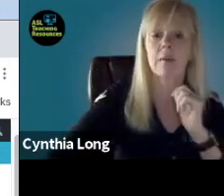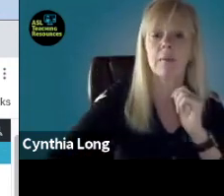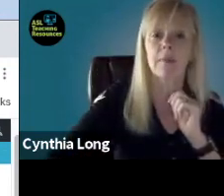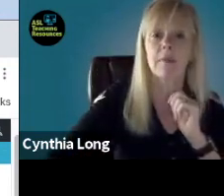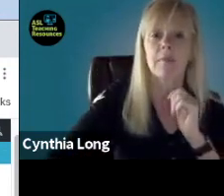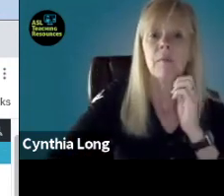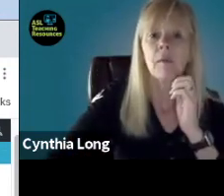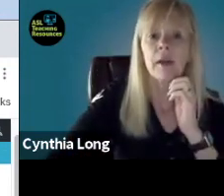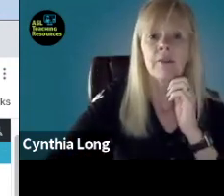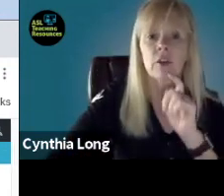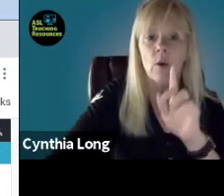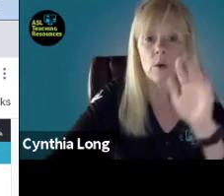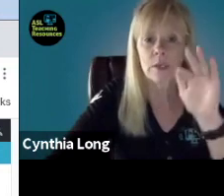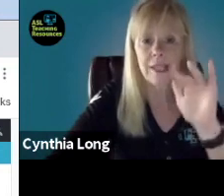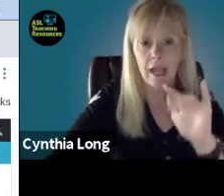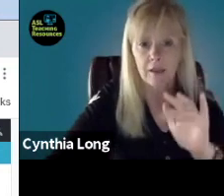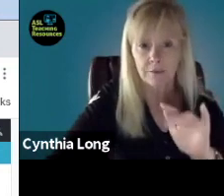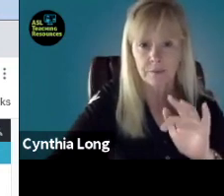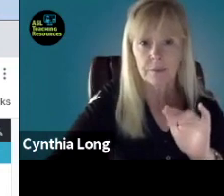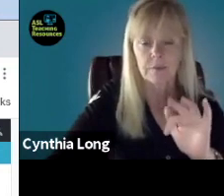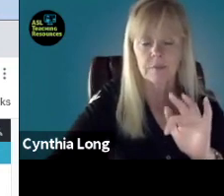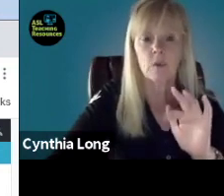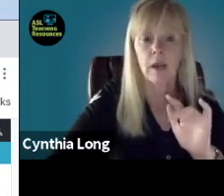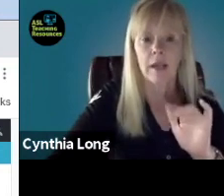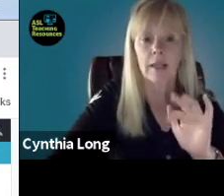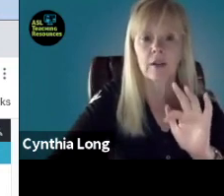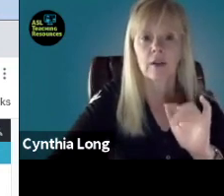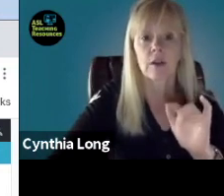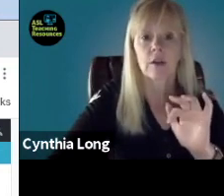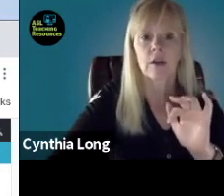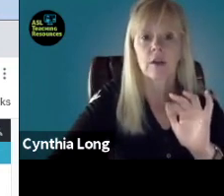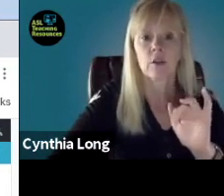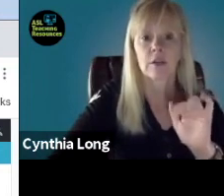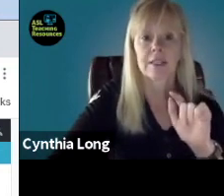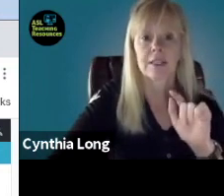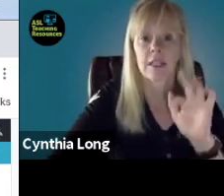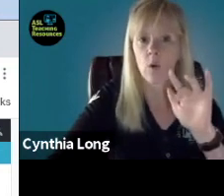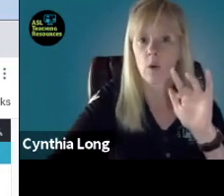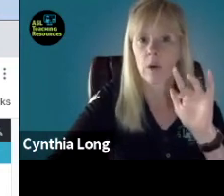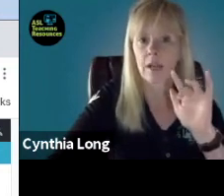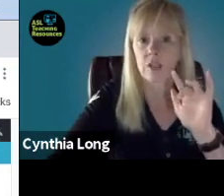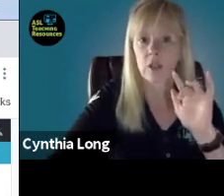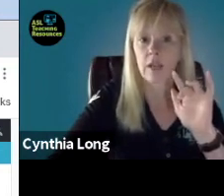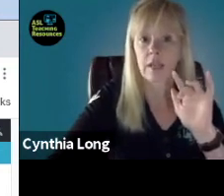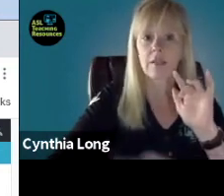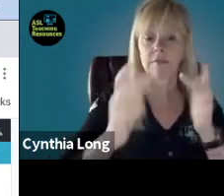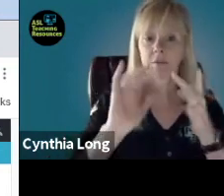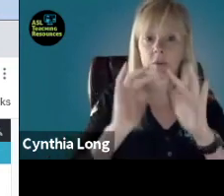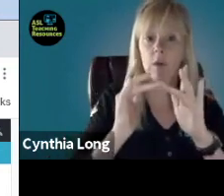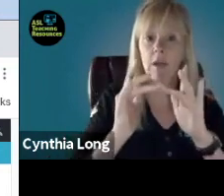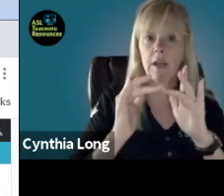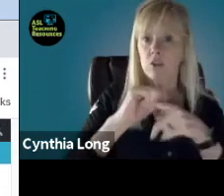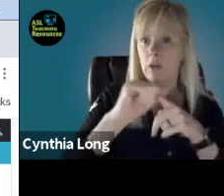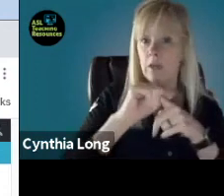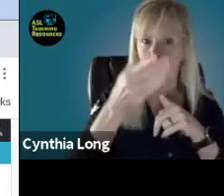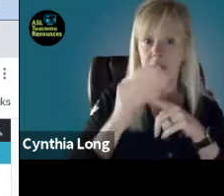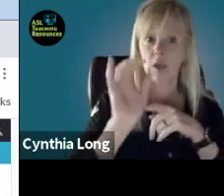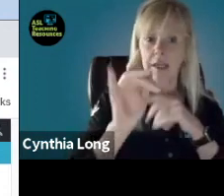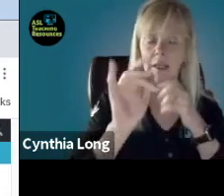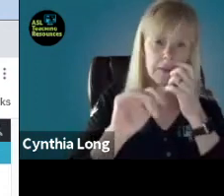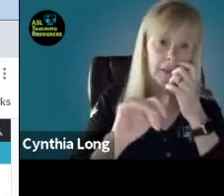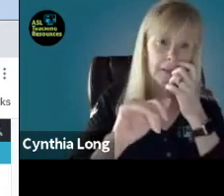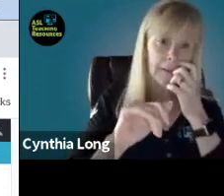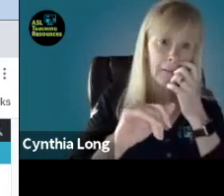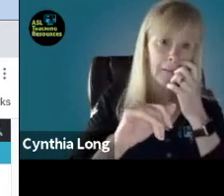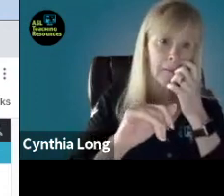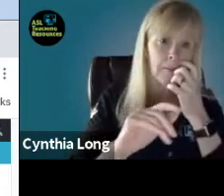here. If you go on down right here, you can see the online training right there. Click